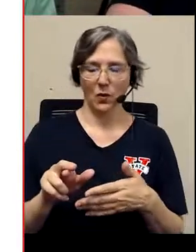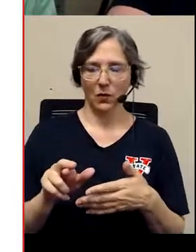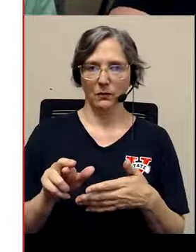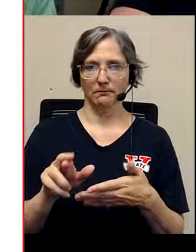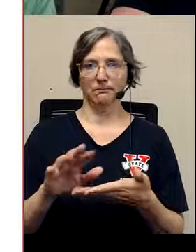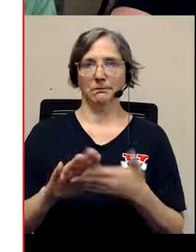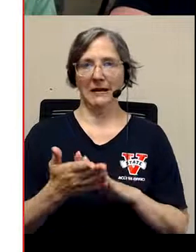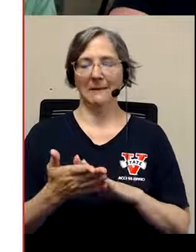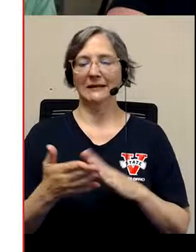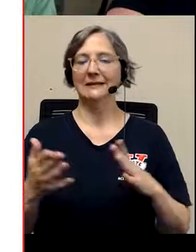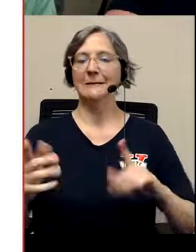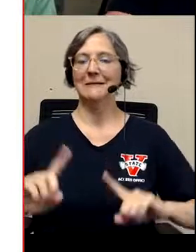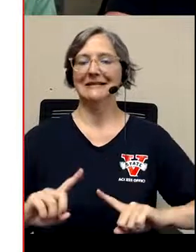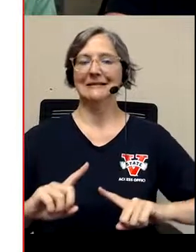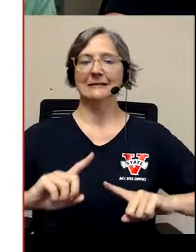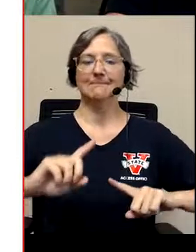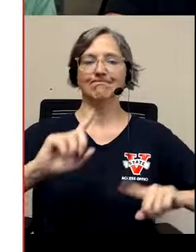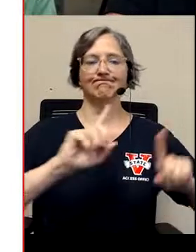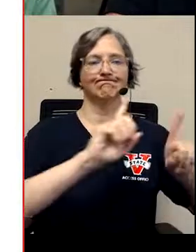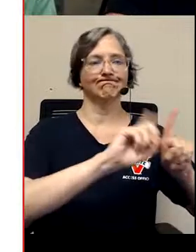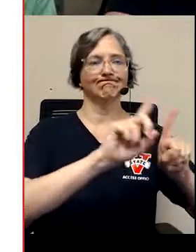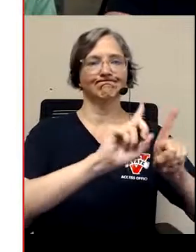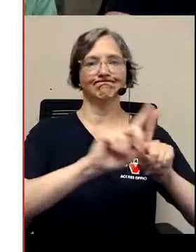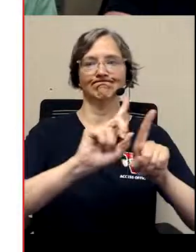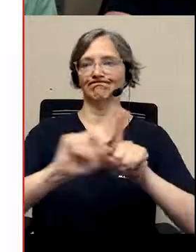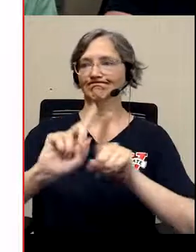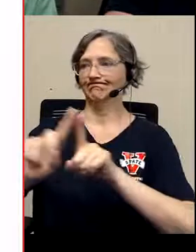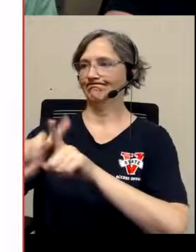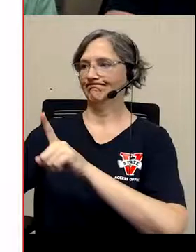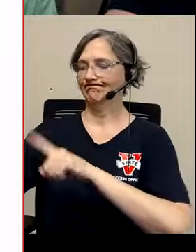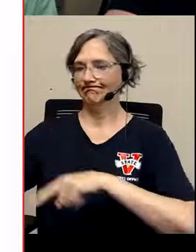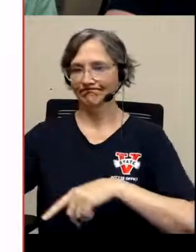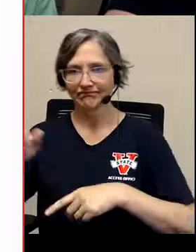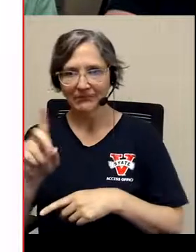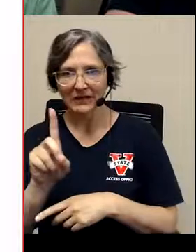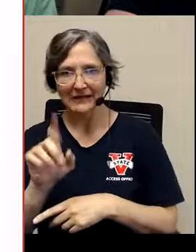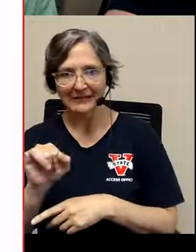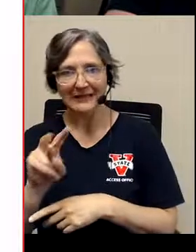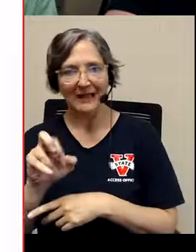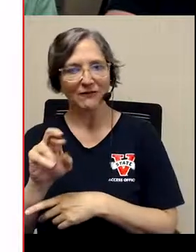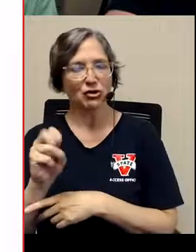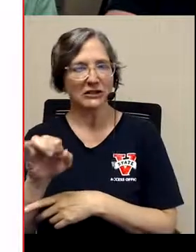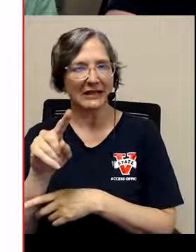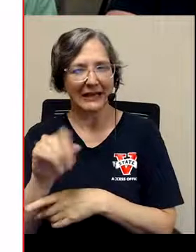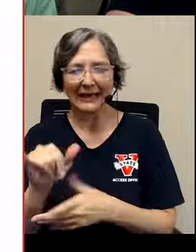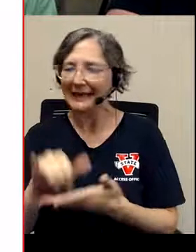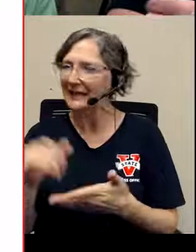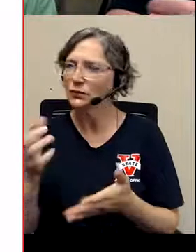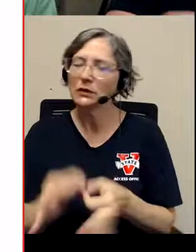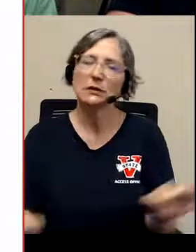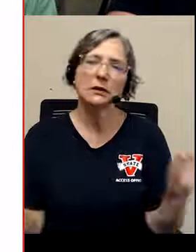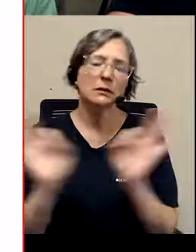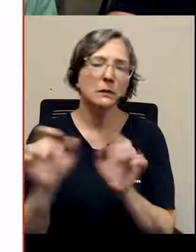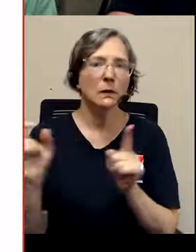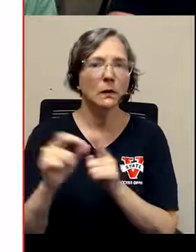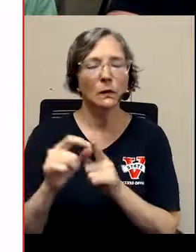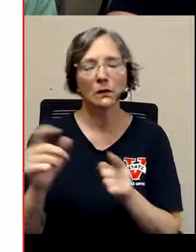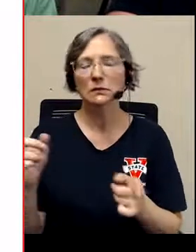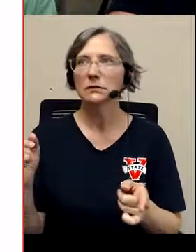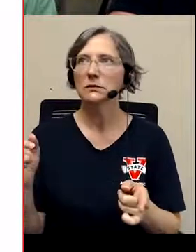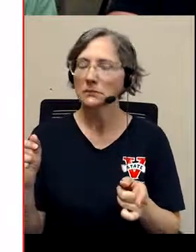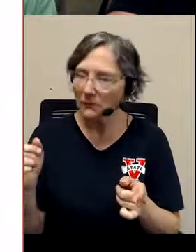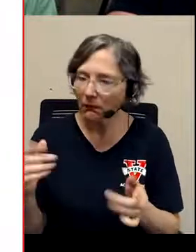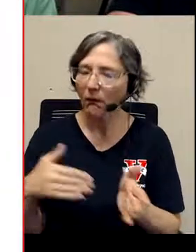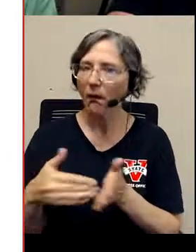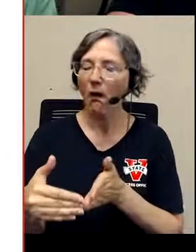many different types. And of course, diversity is a really key word that we hear through